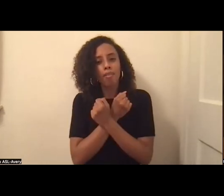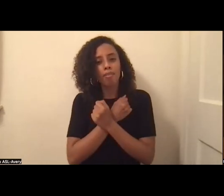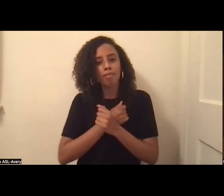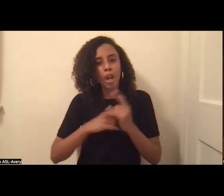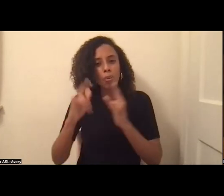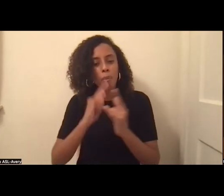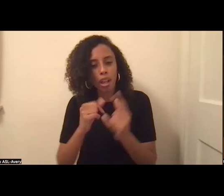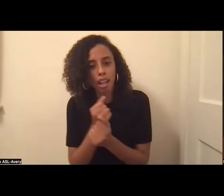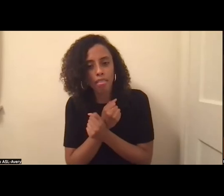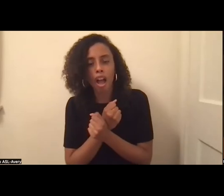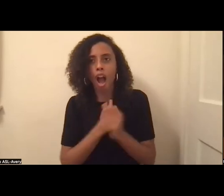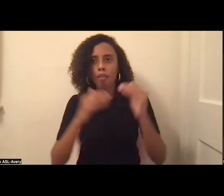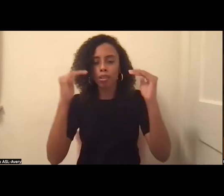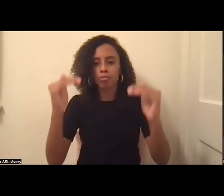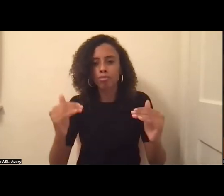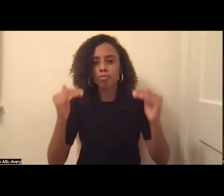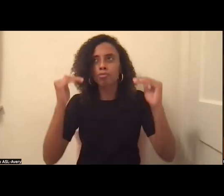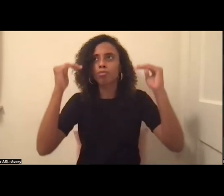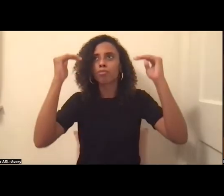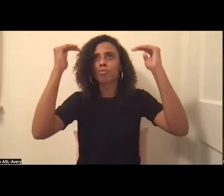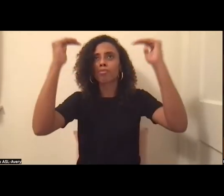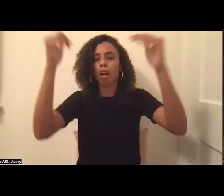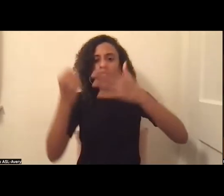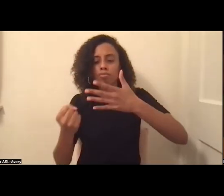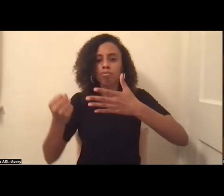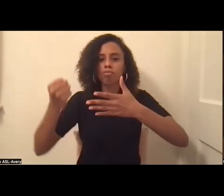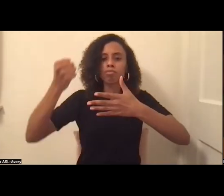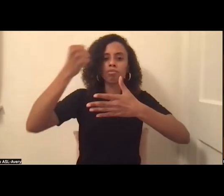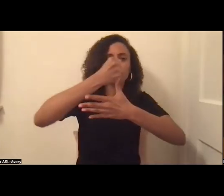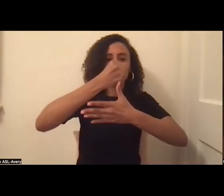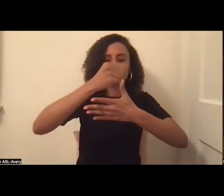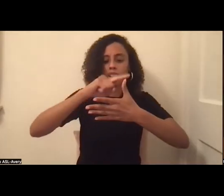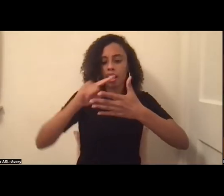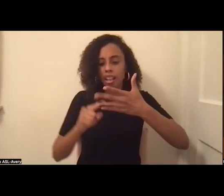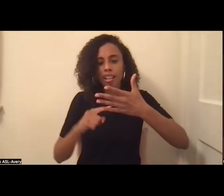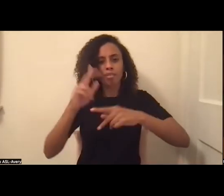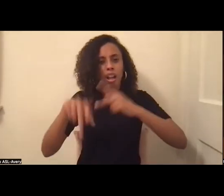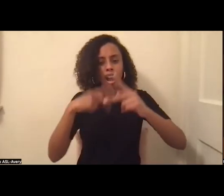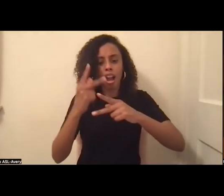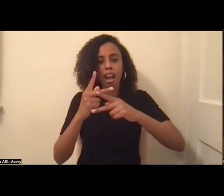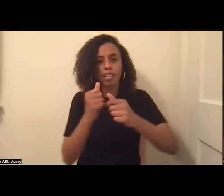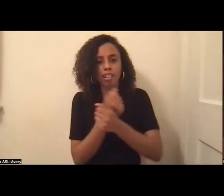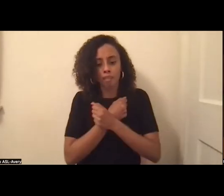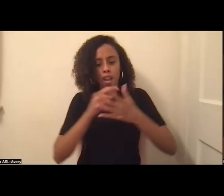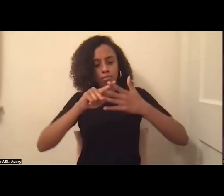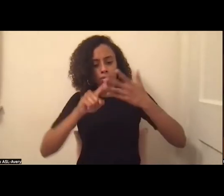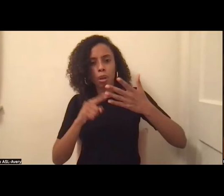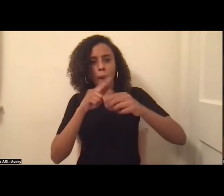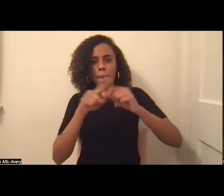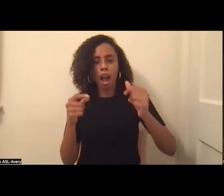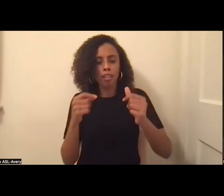is elevated above all other kinds of love, right? So this culture